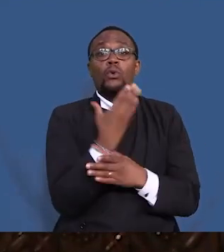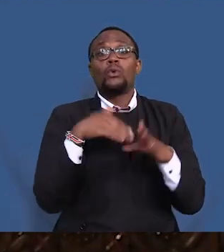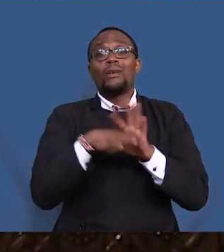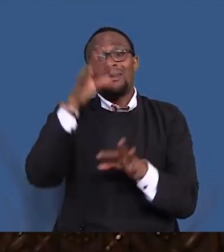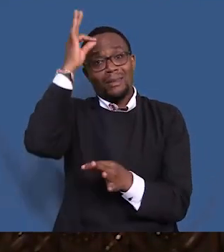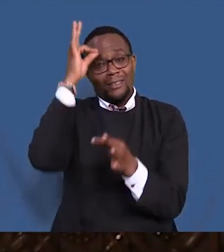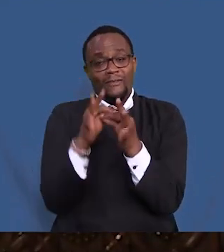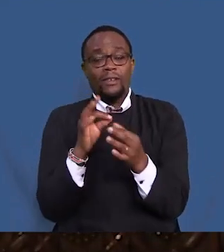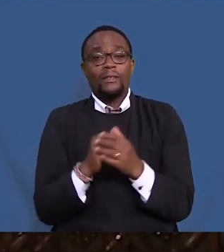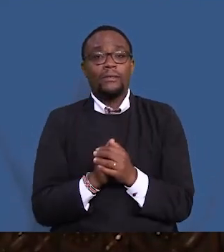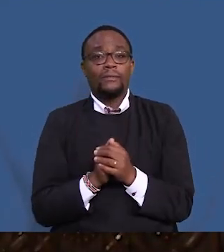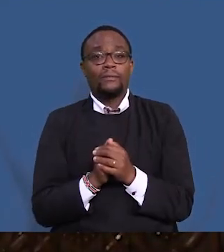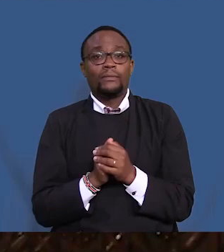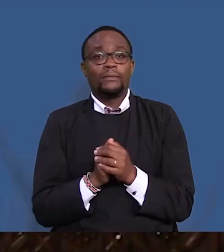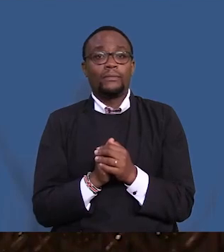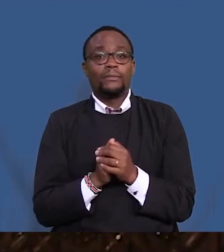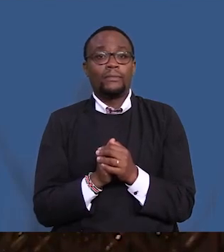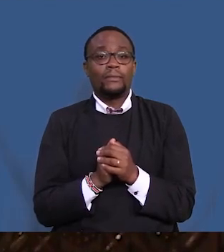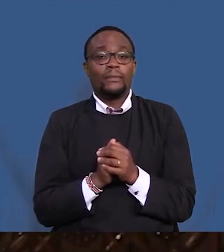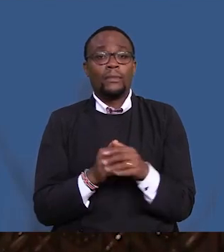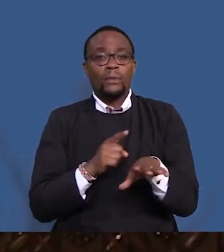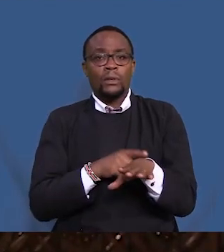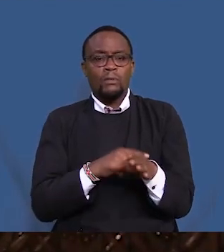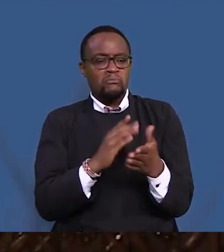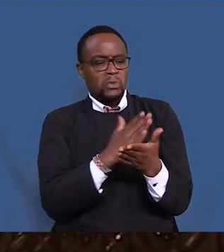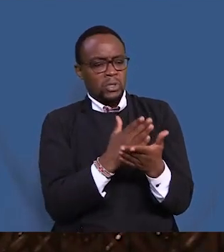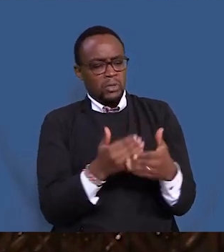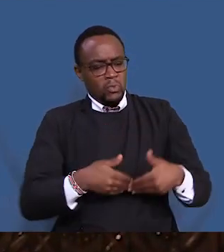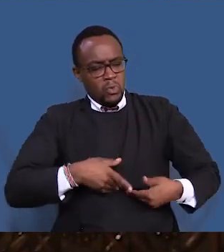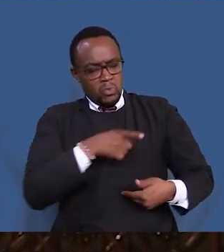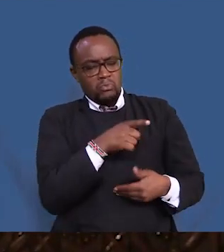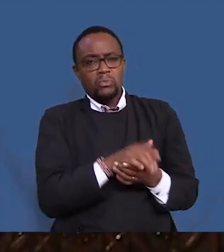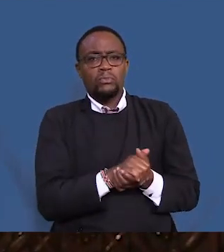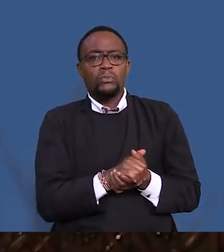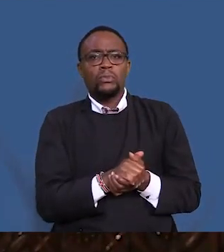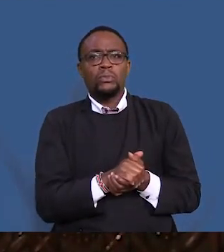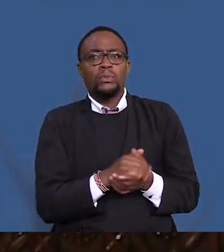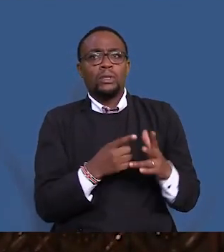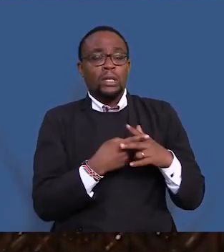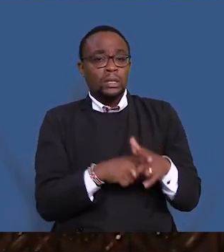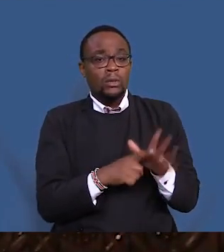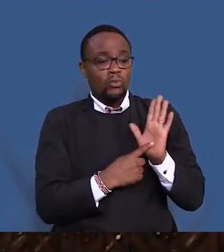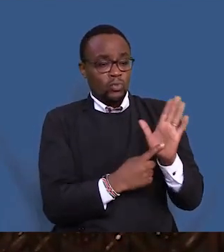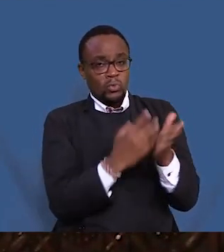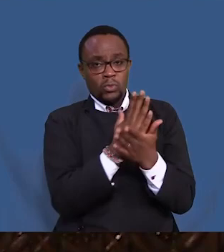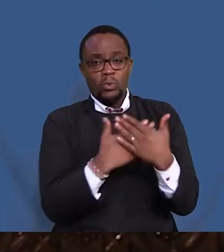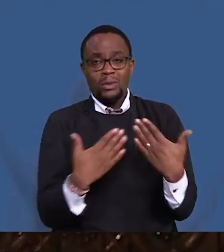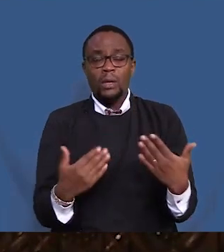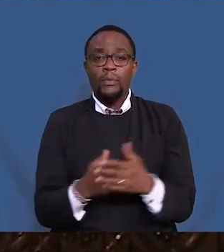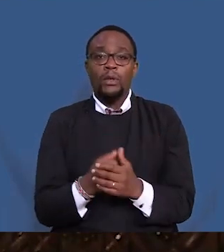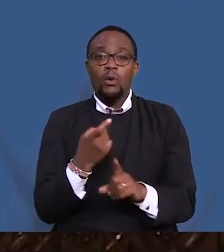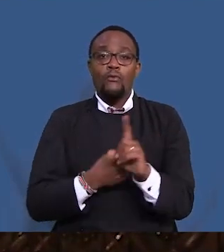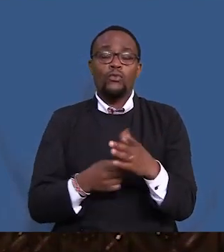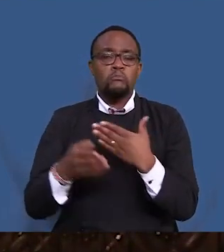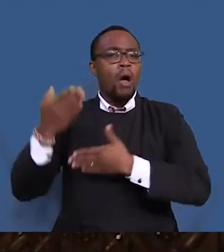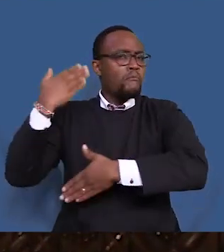faith. And when he shares this to Timothy, he begins to outline a few things